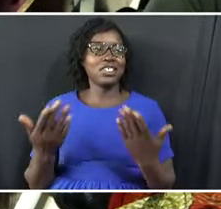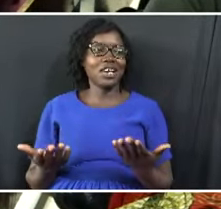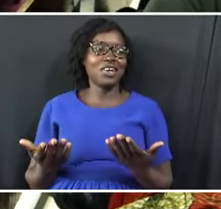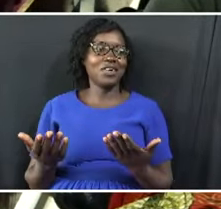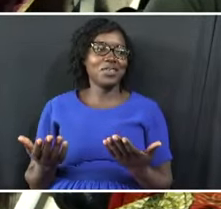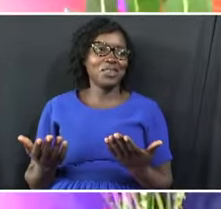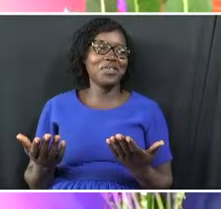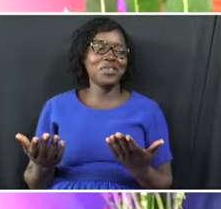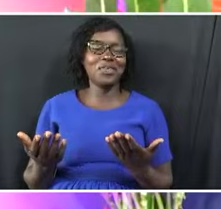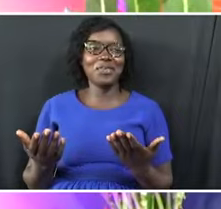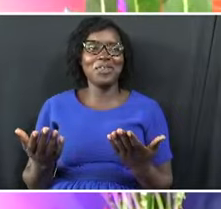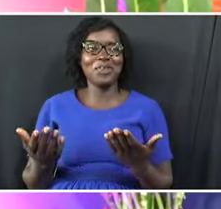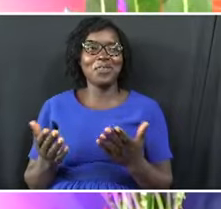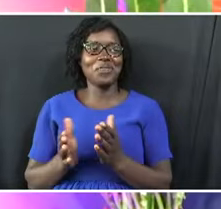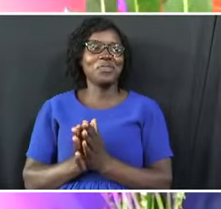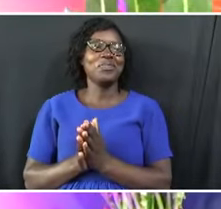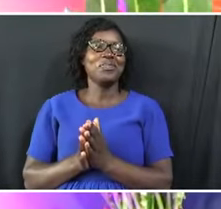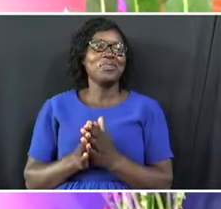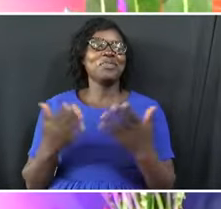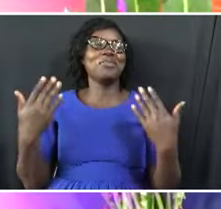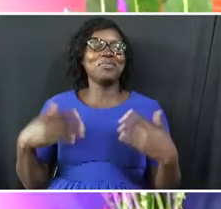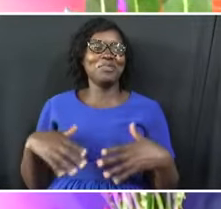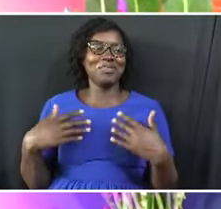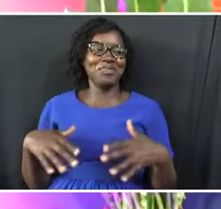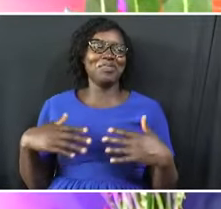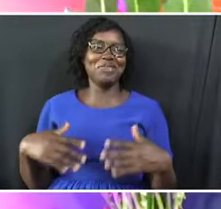I want to guess that you marveled.